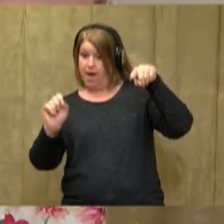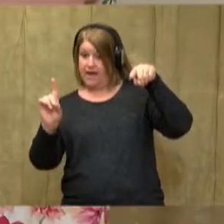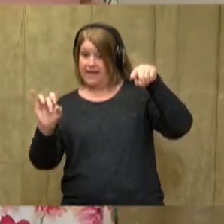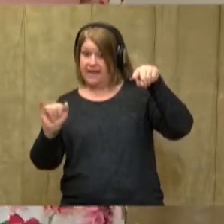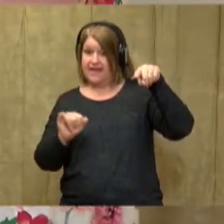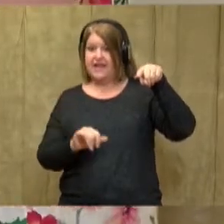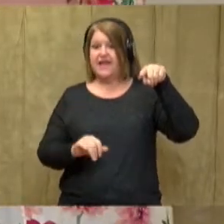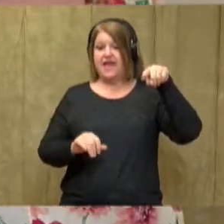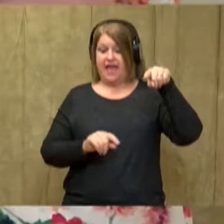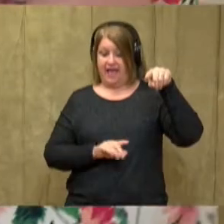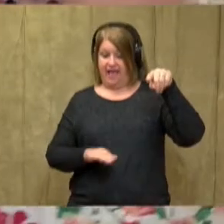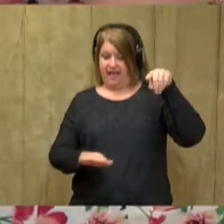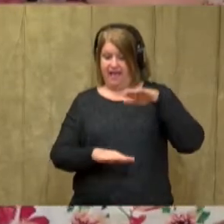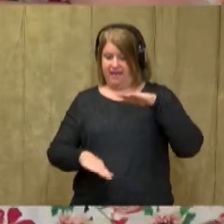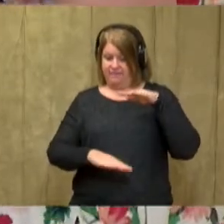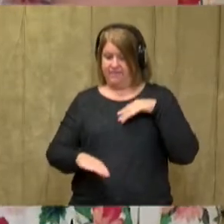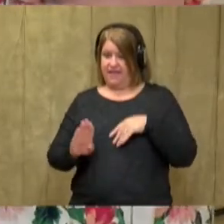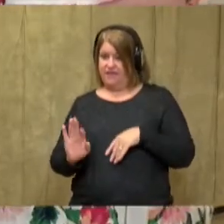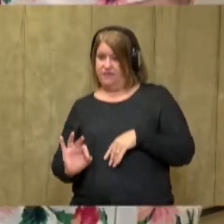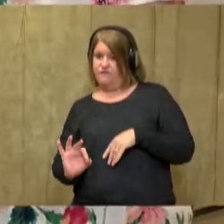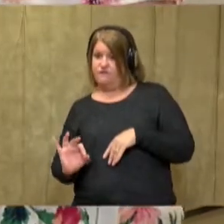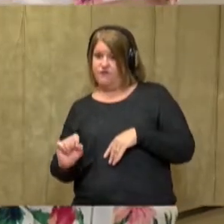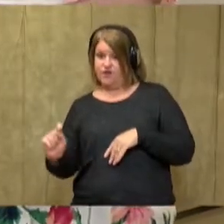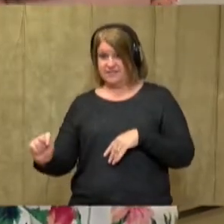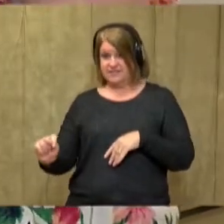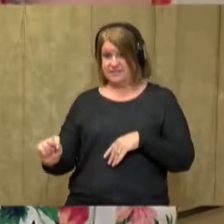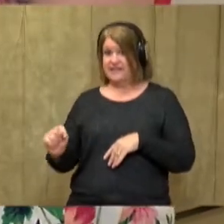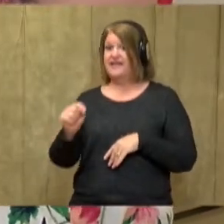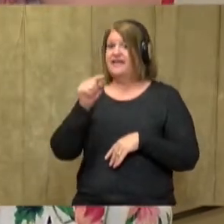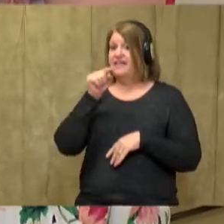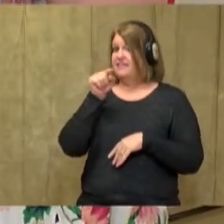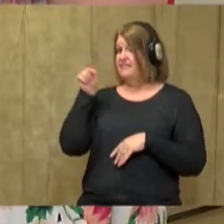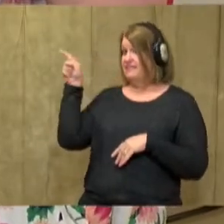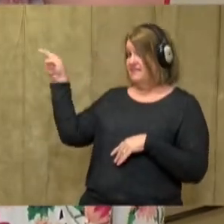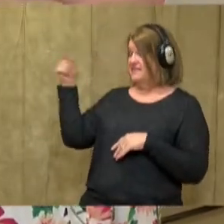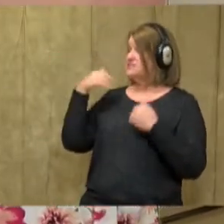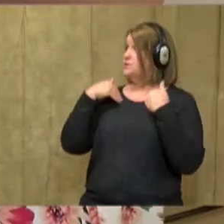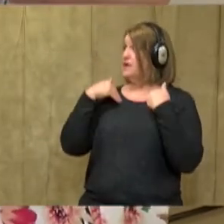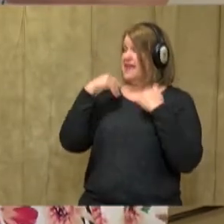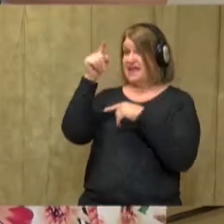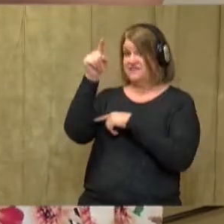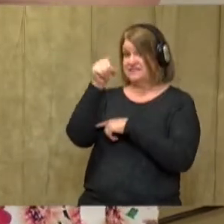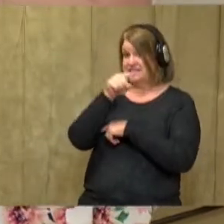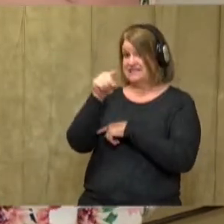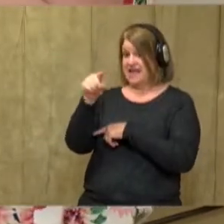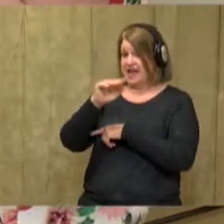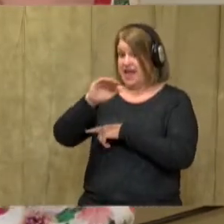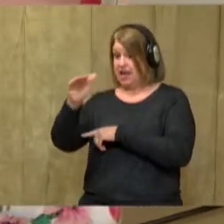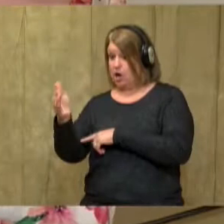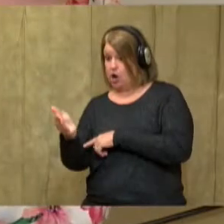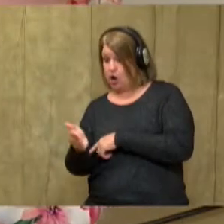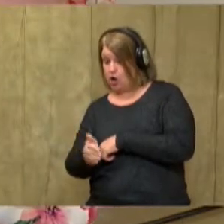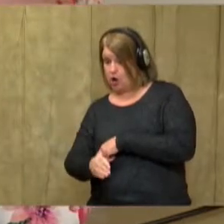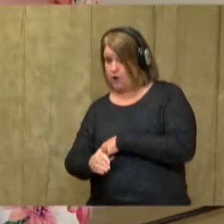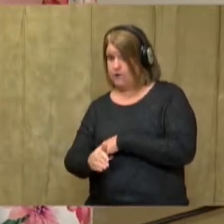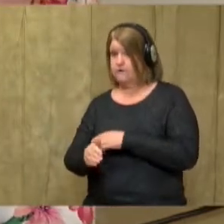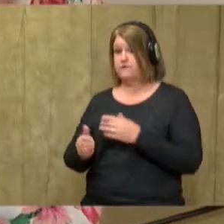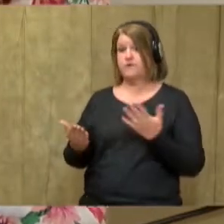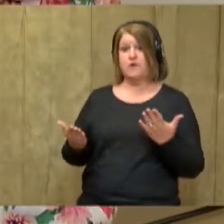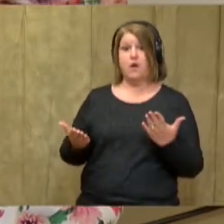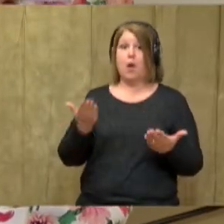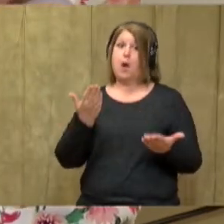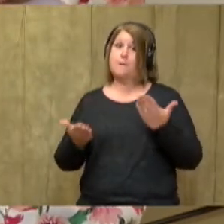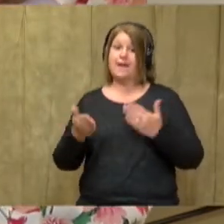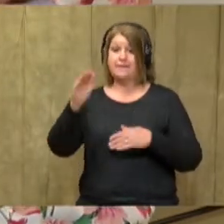that? All right, now this has a little zigzag and a curve. You can do a vase like that. Or a